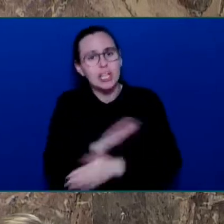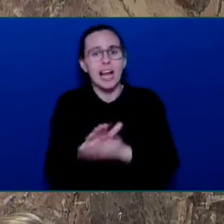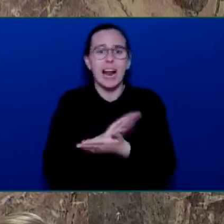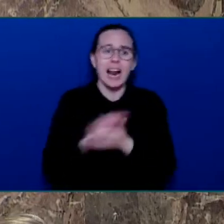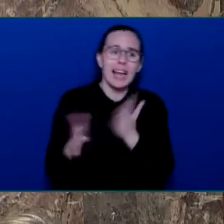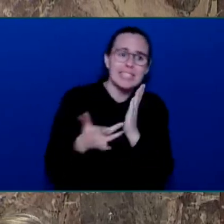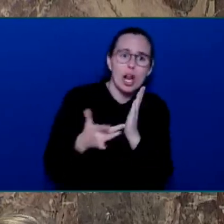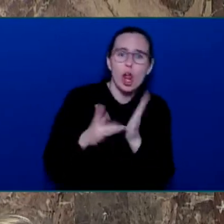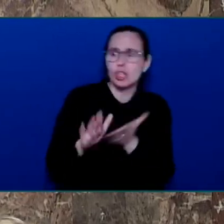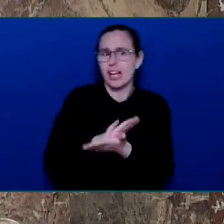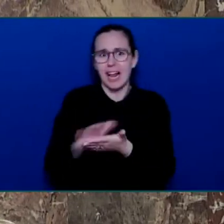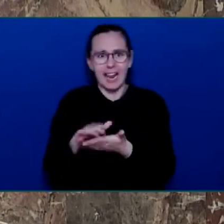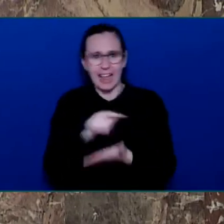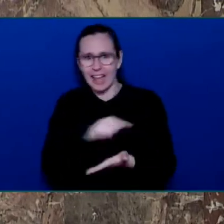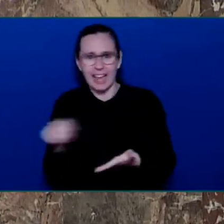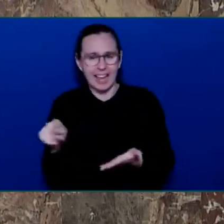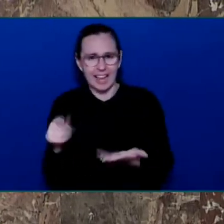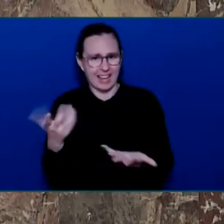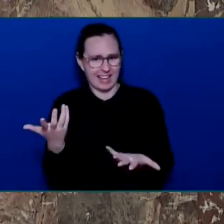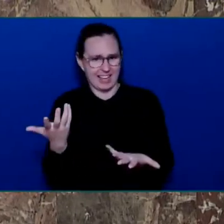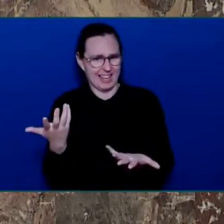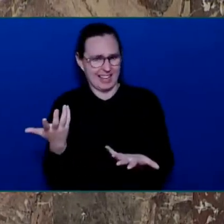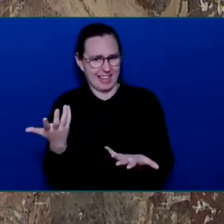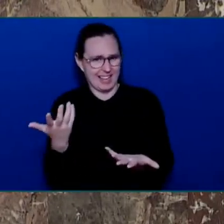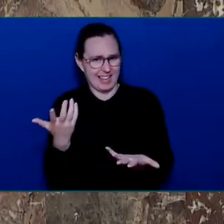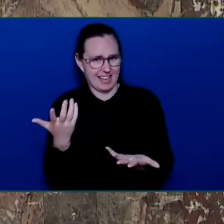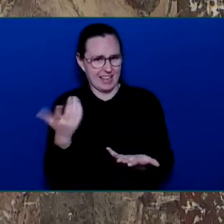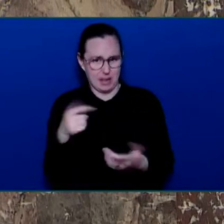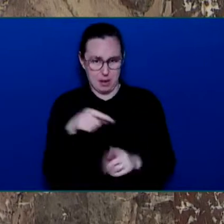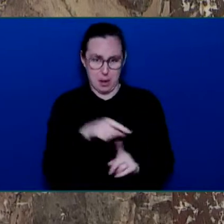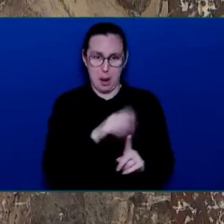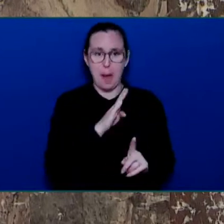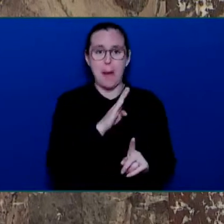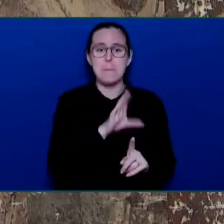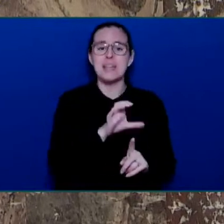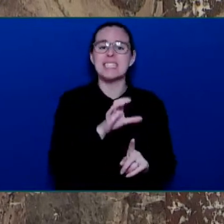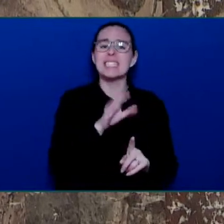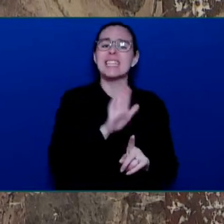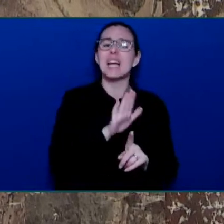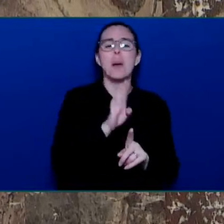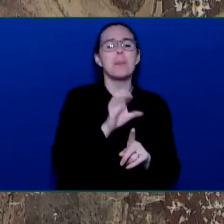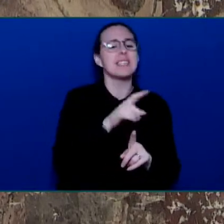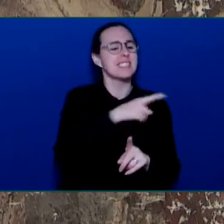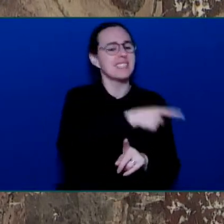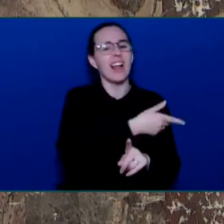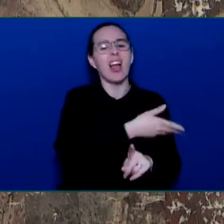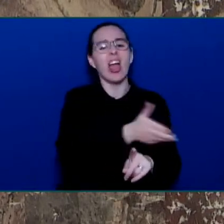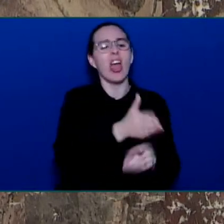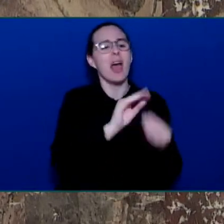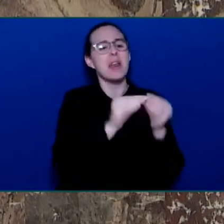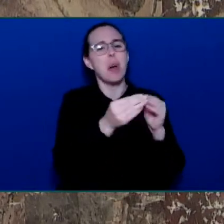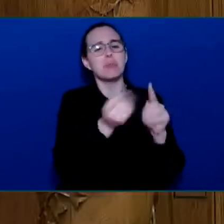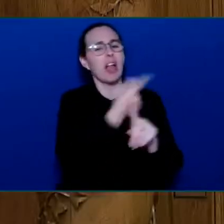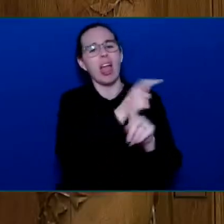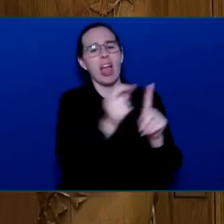that BCBC offered British Columbians. It's misleading, it's wrong, and it's not helpful.